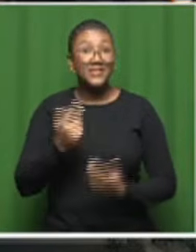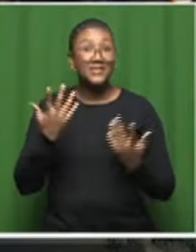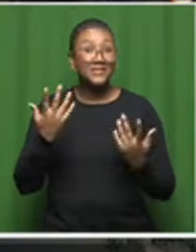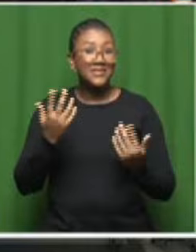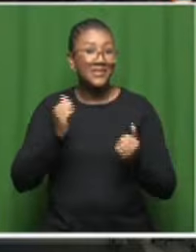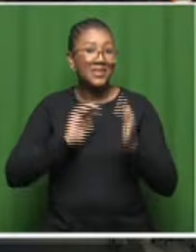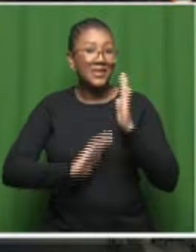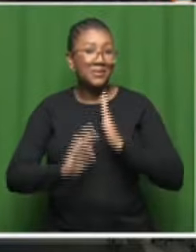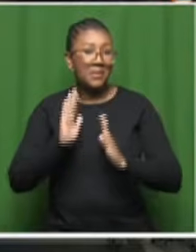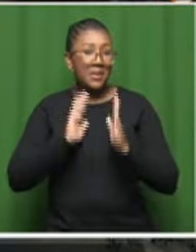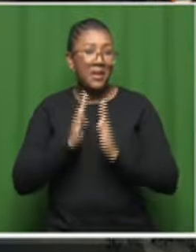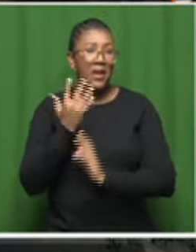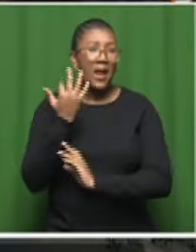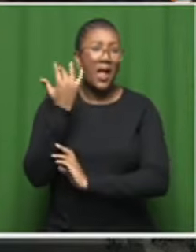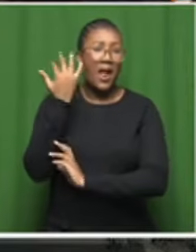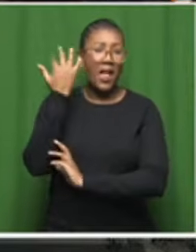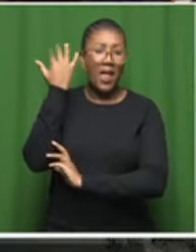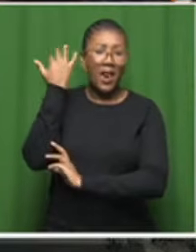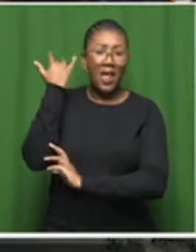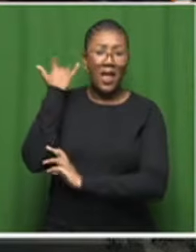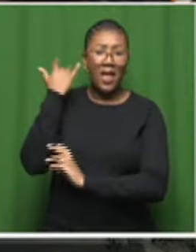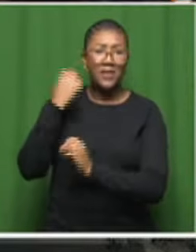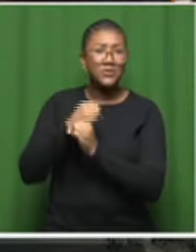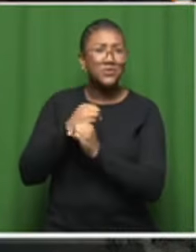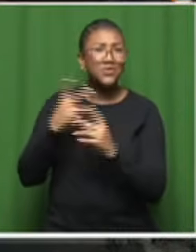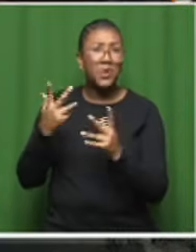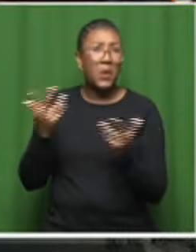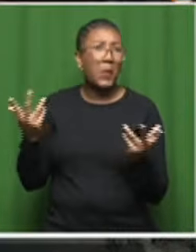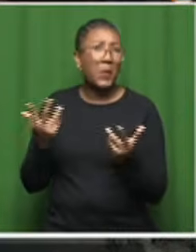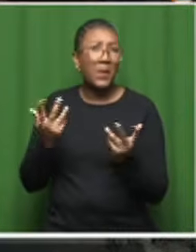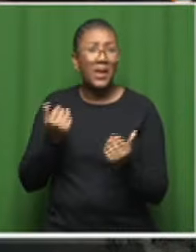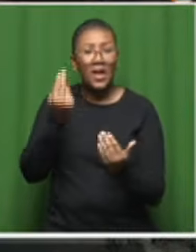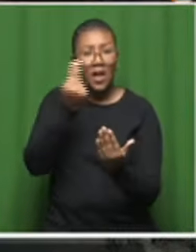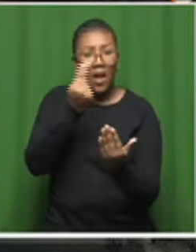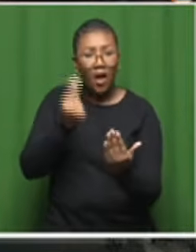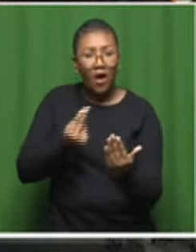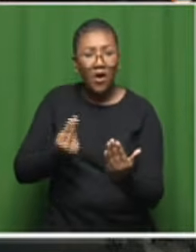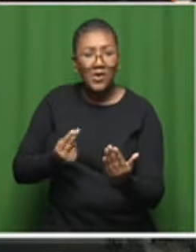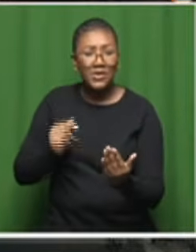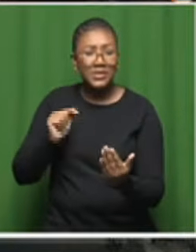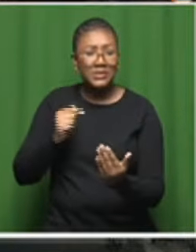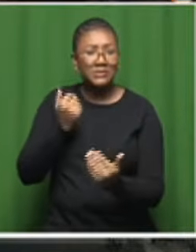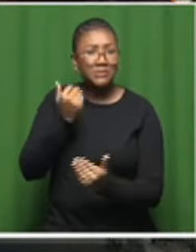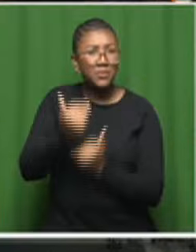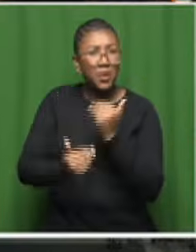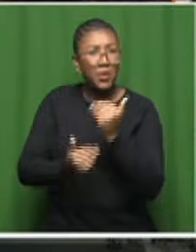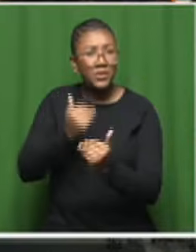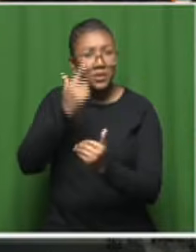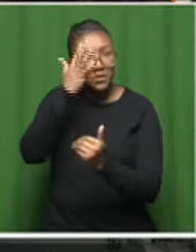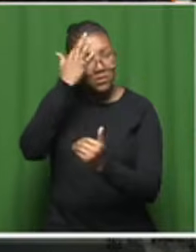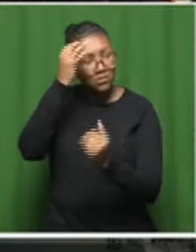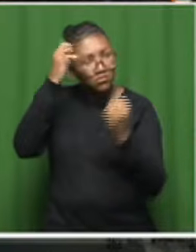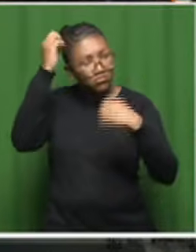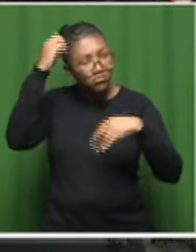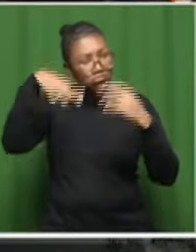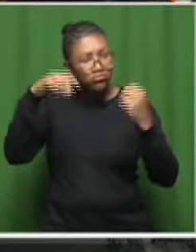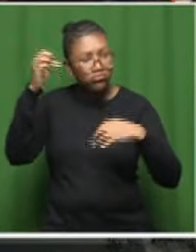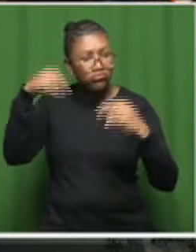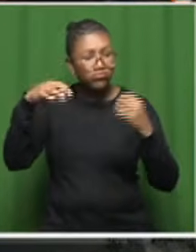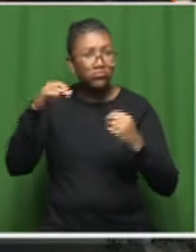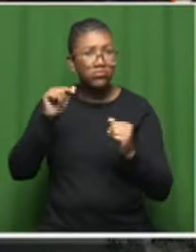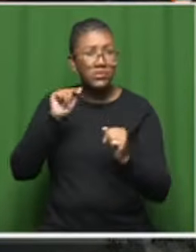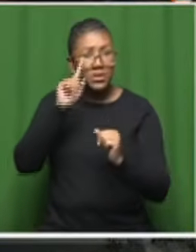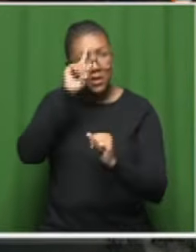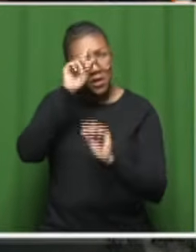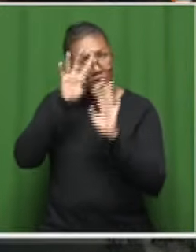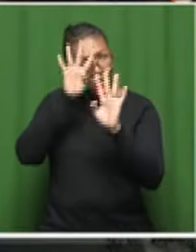all began for you, tell us about that process of art making, the creative process that you undergo. What does creativity